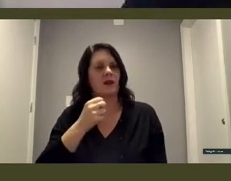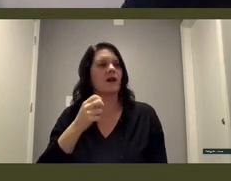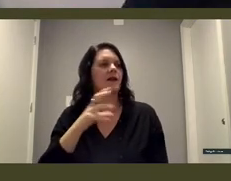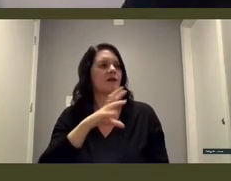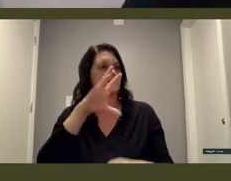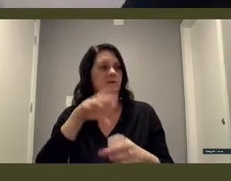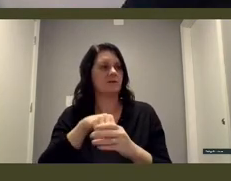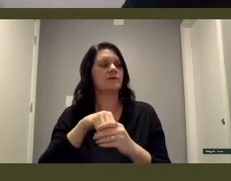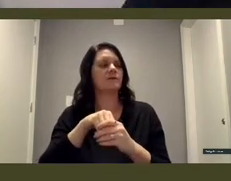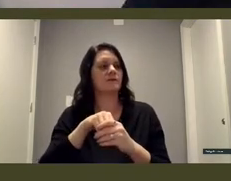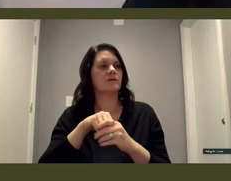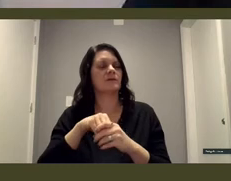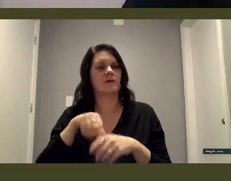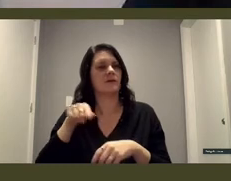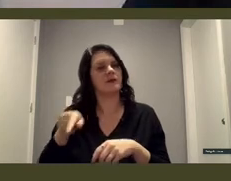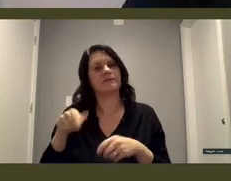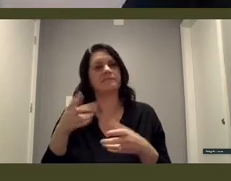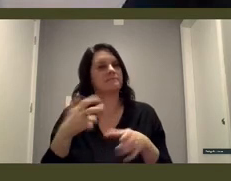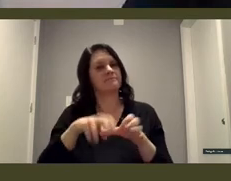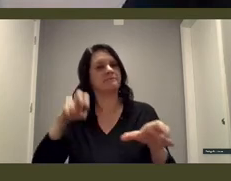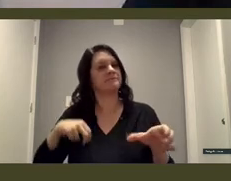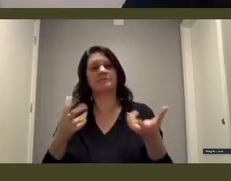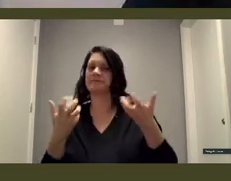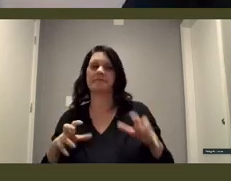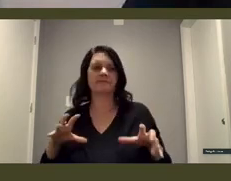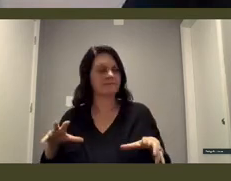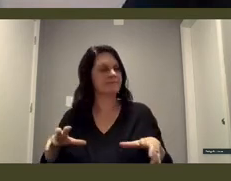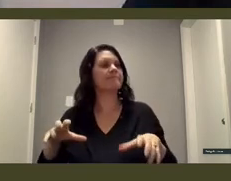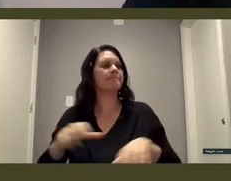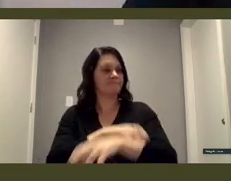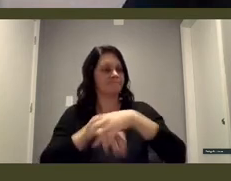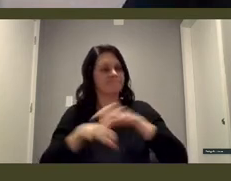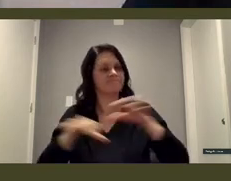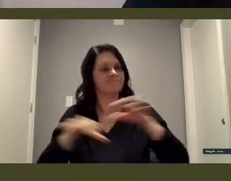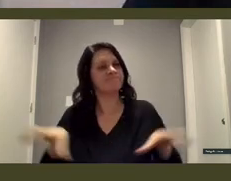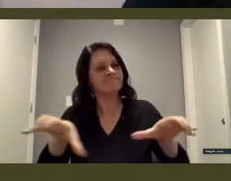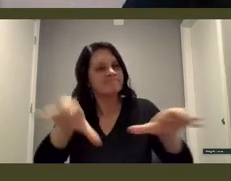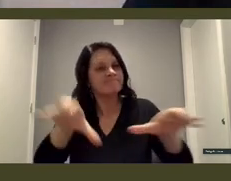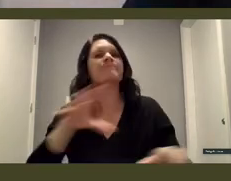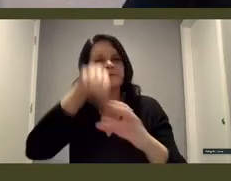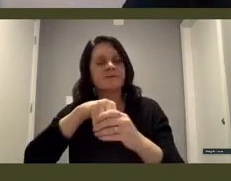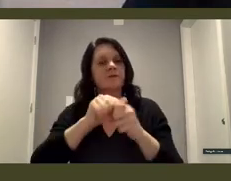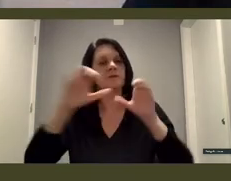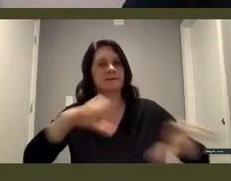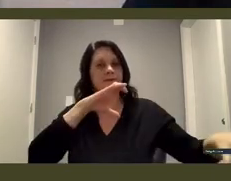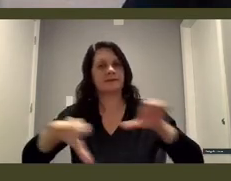take the backstage when it comes to us demanding for more climate action in various sectors.